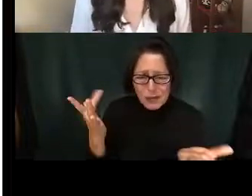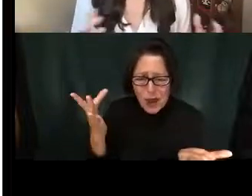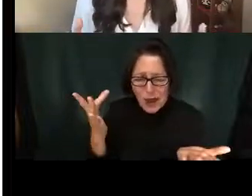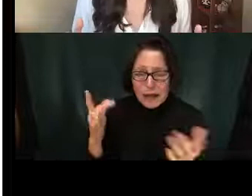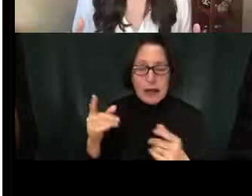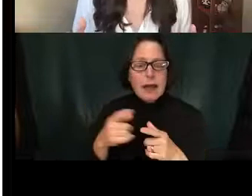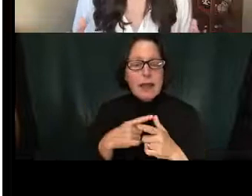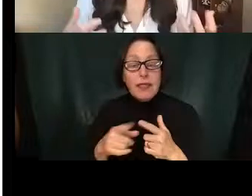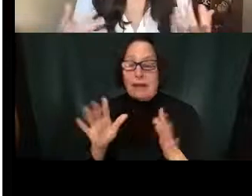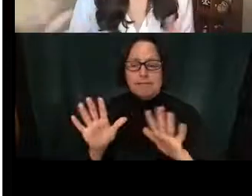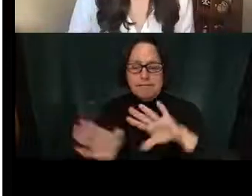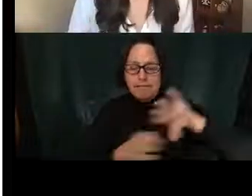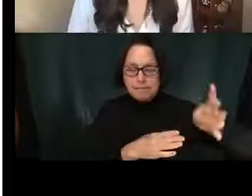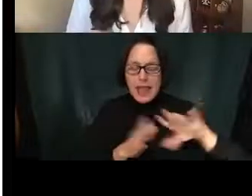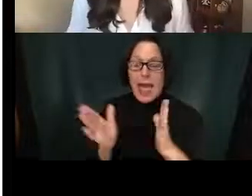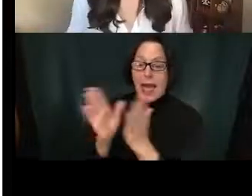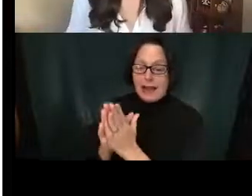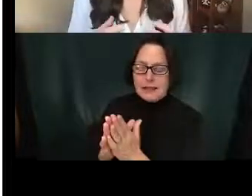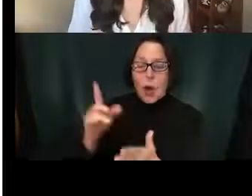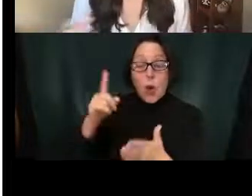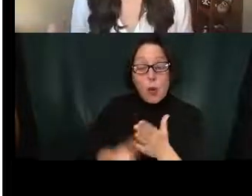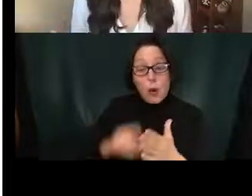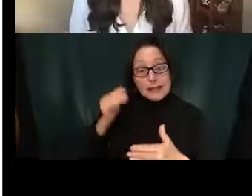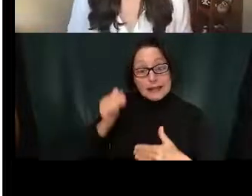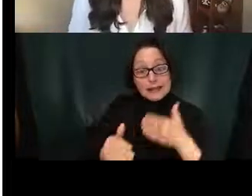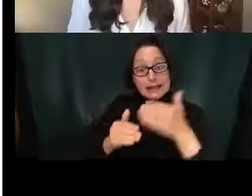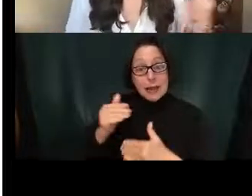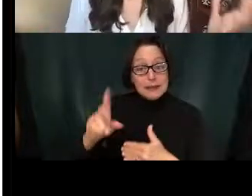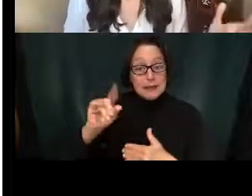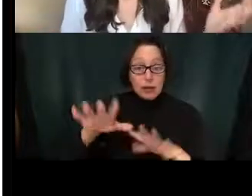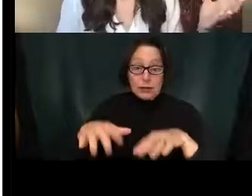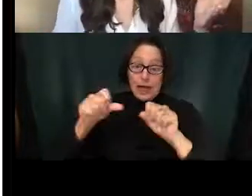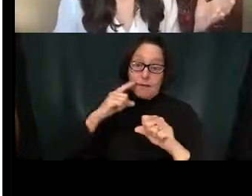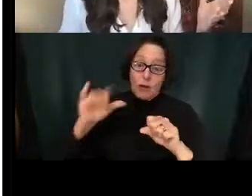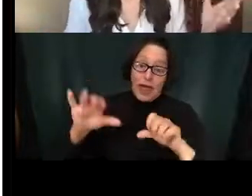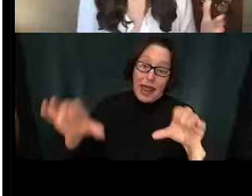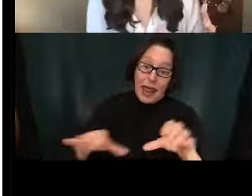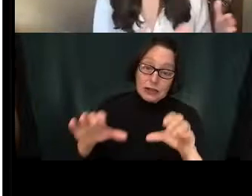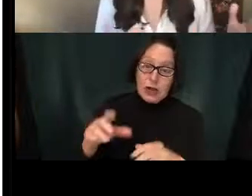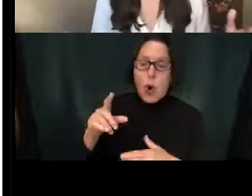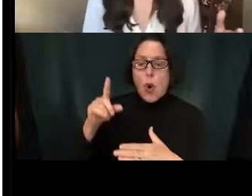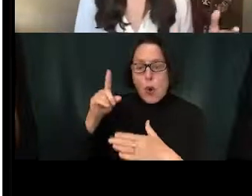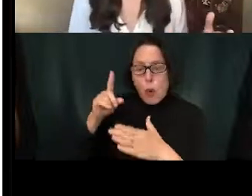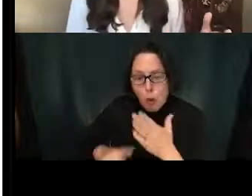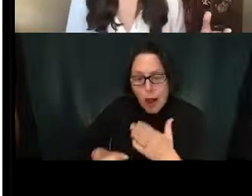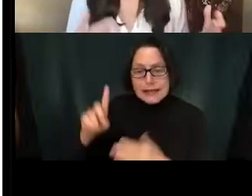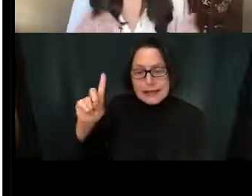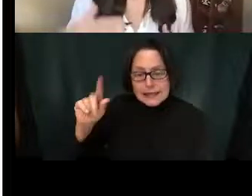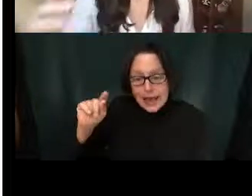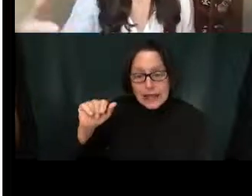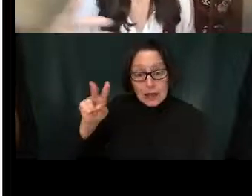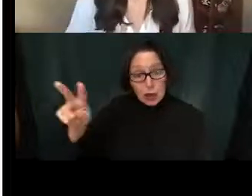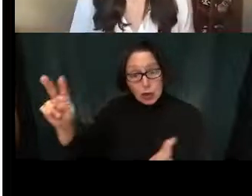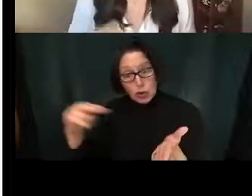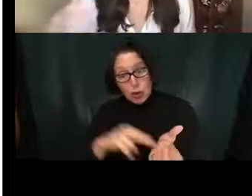steps did you take to come to that conclusion or to take that action? Or what data did you look at that